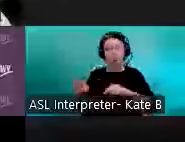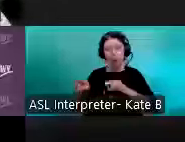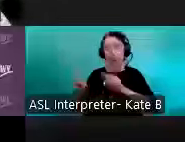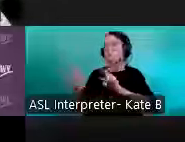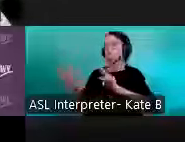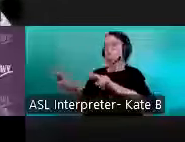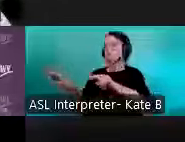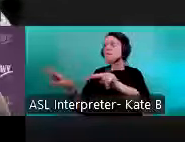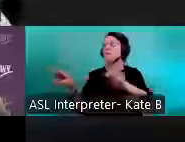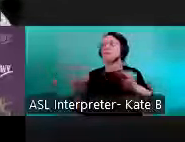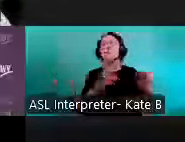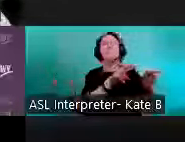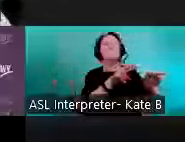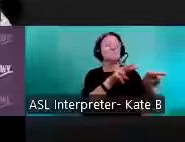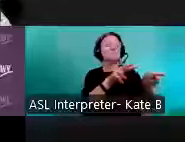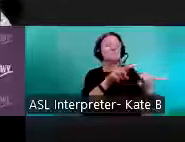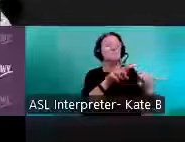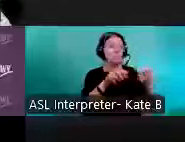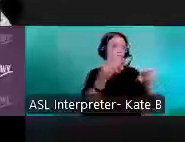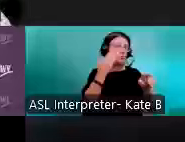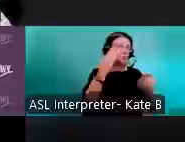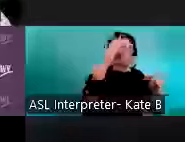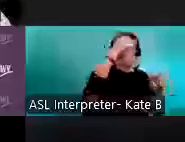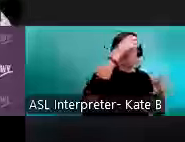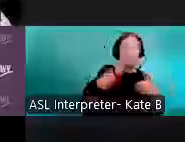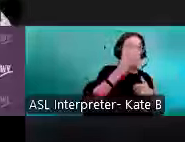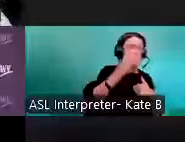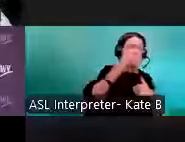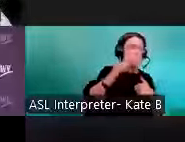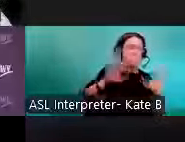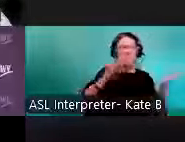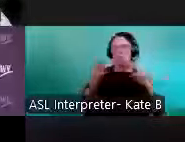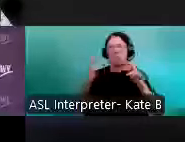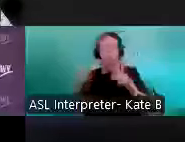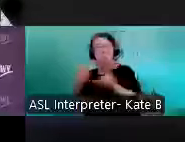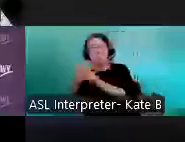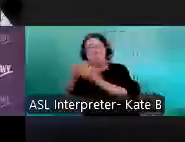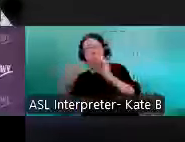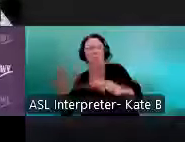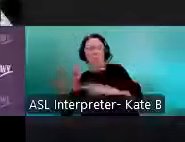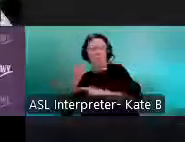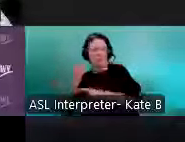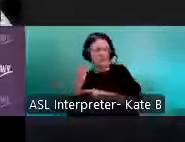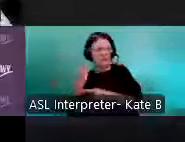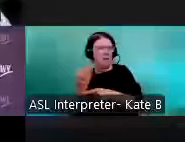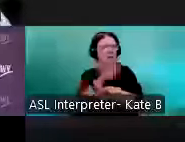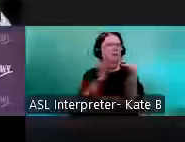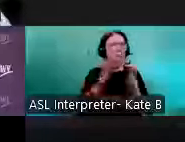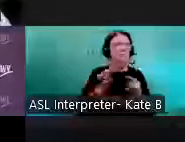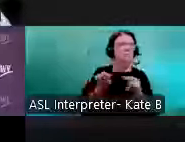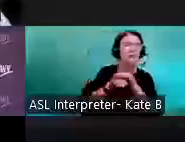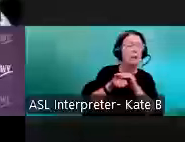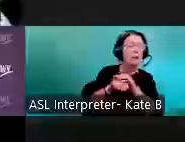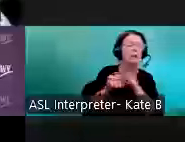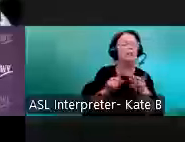observers, because you all know more about your lived experience and can pay extra attention to the different accommodations that are available for